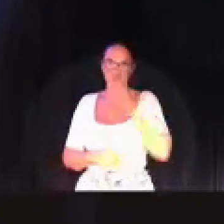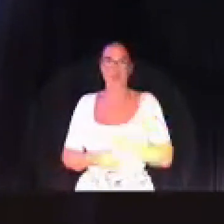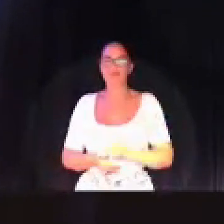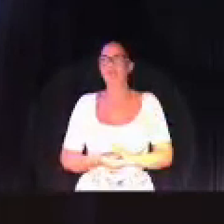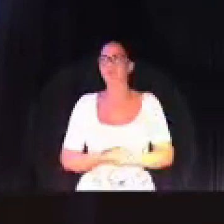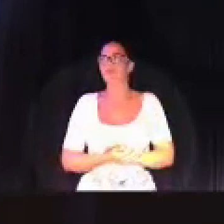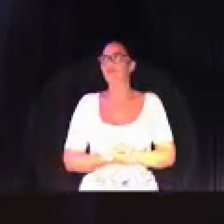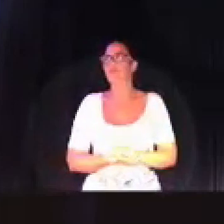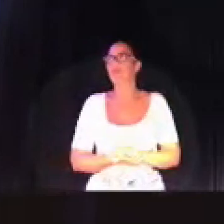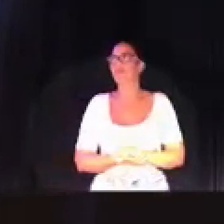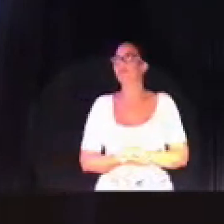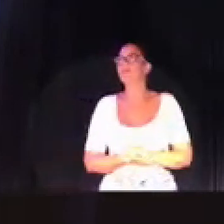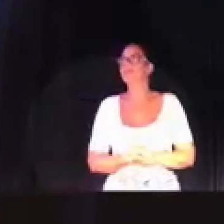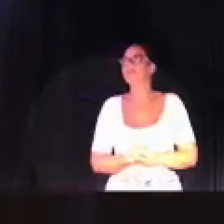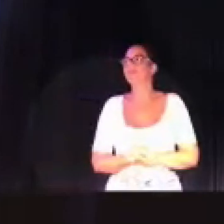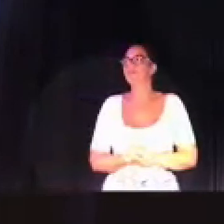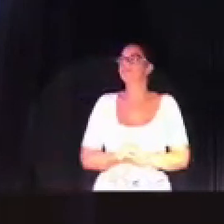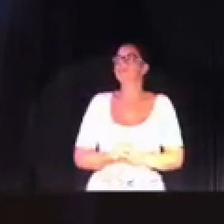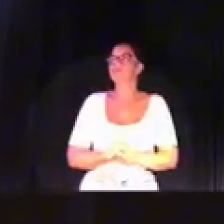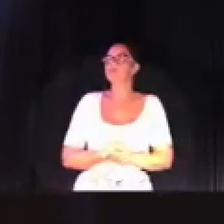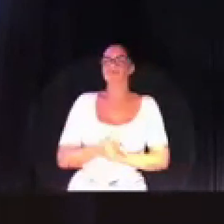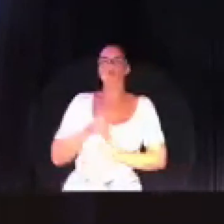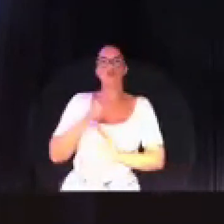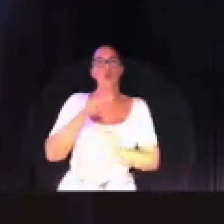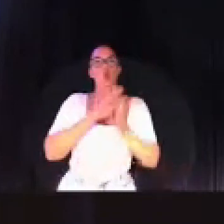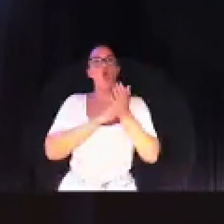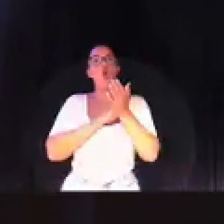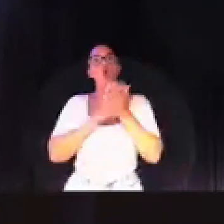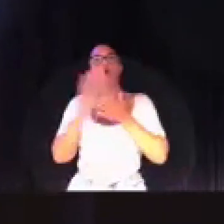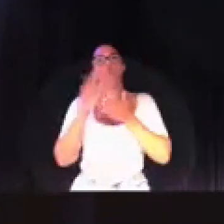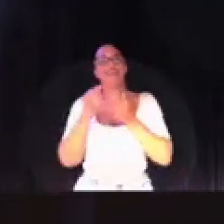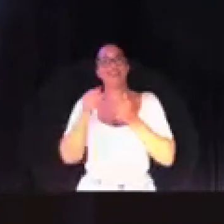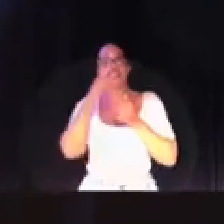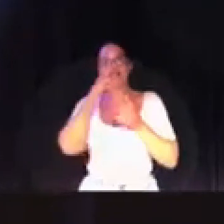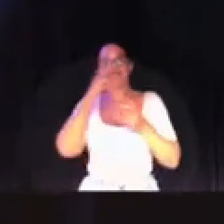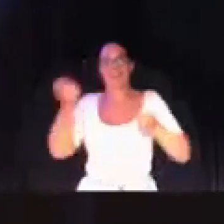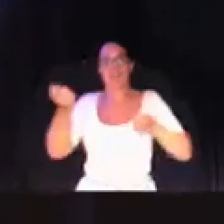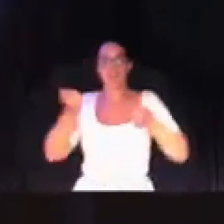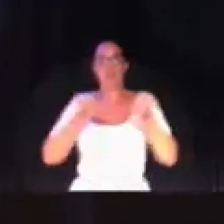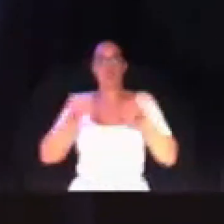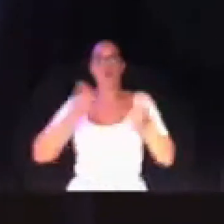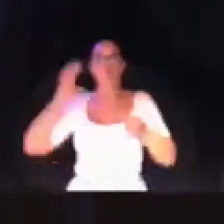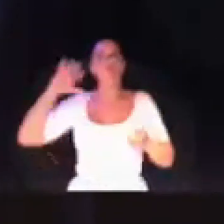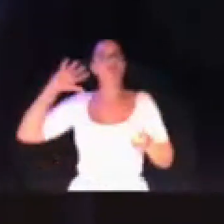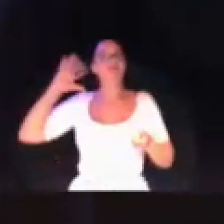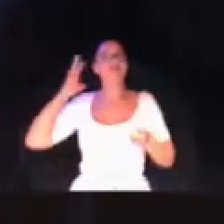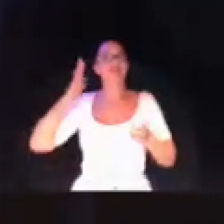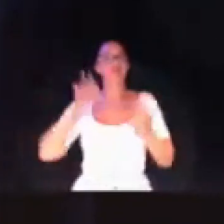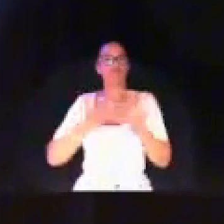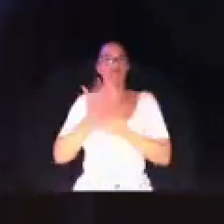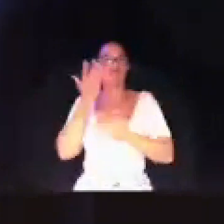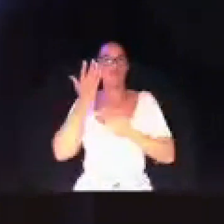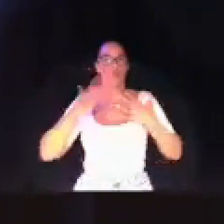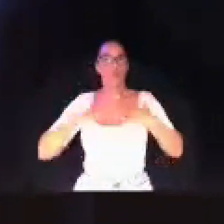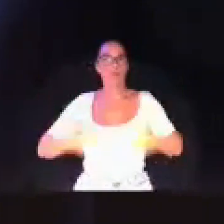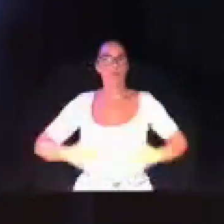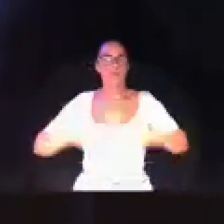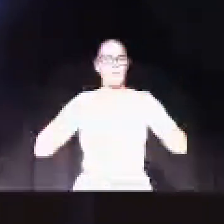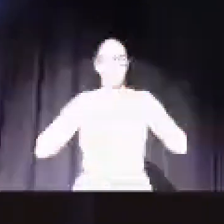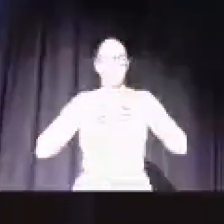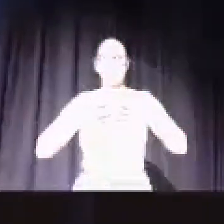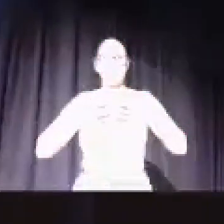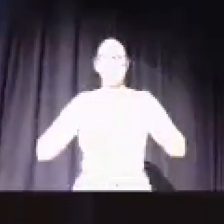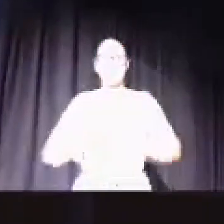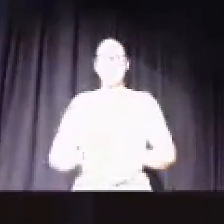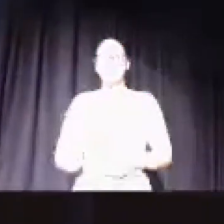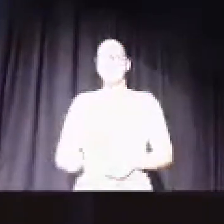it was really about like Hollie being able to consciously control the sound with her body. Sorry, I should explain how the